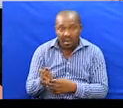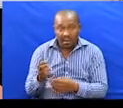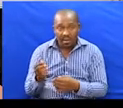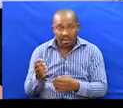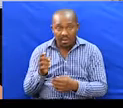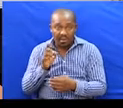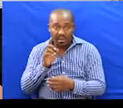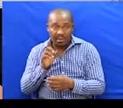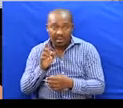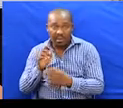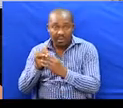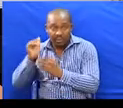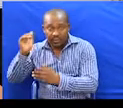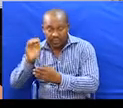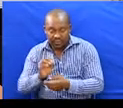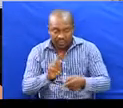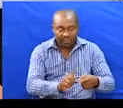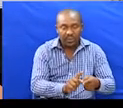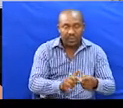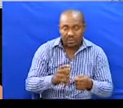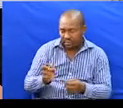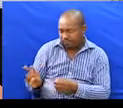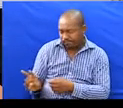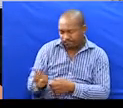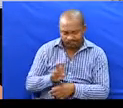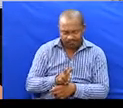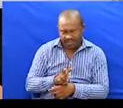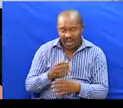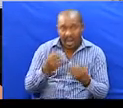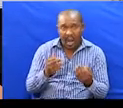observe the baby cat, how it resembles with its mother.